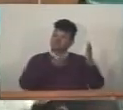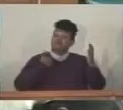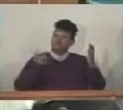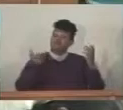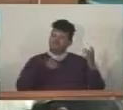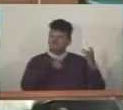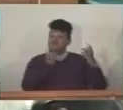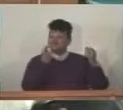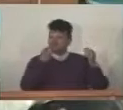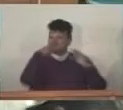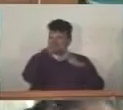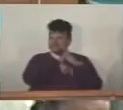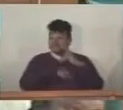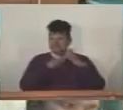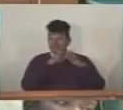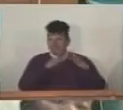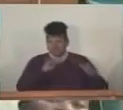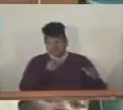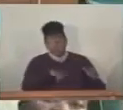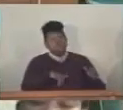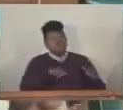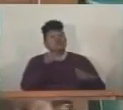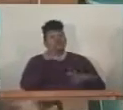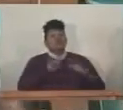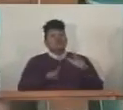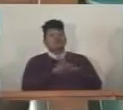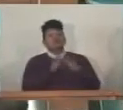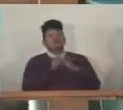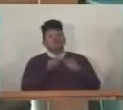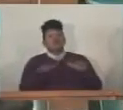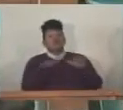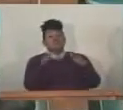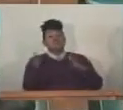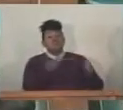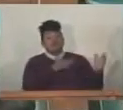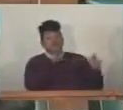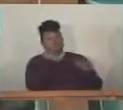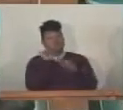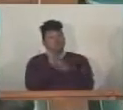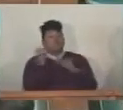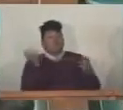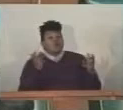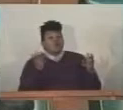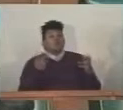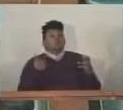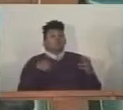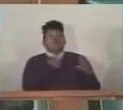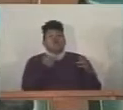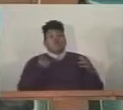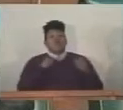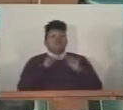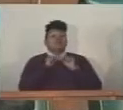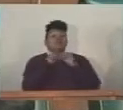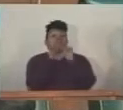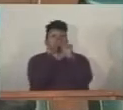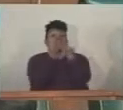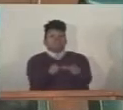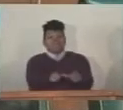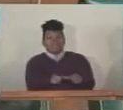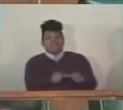detailed analysis of it and come up with an action plan to make sure that we have a